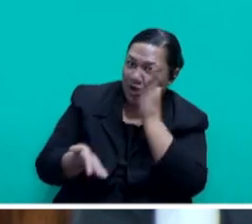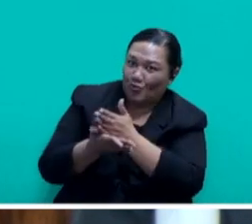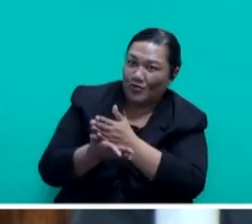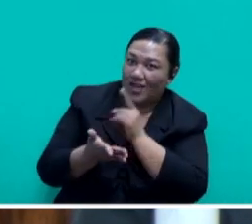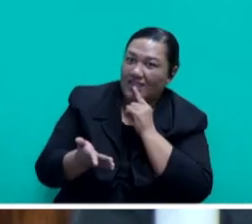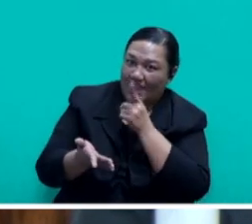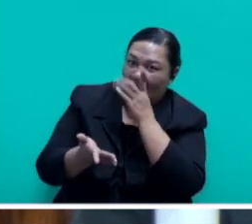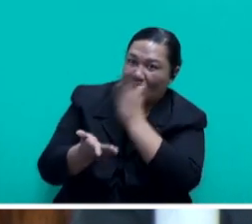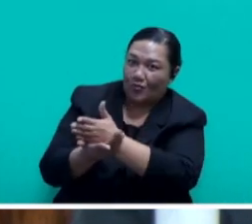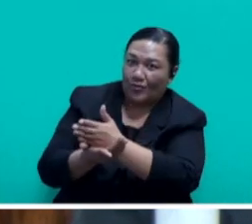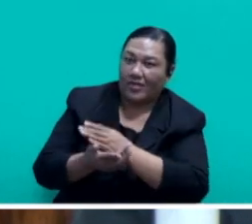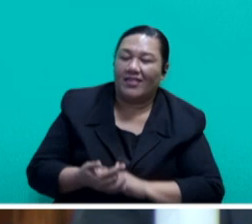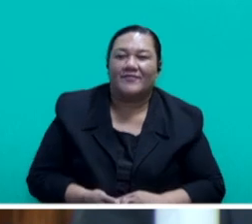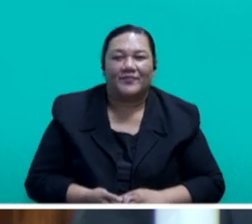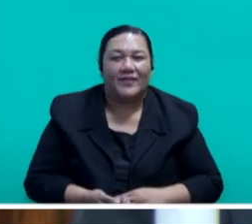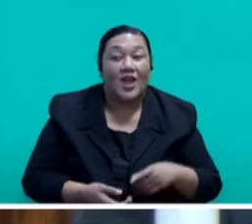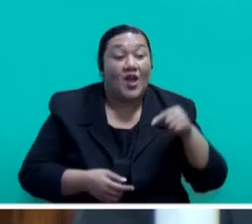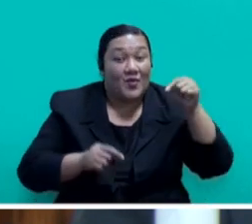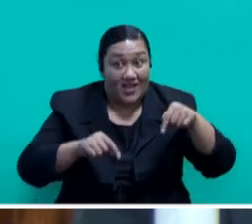We are in July 2023, Mr. Speaker, sir,